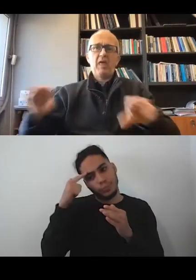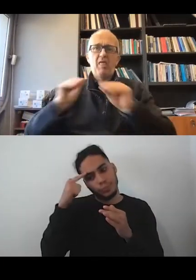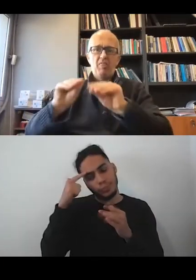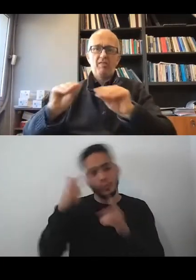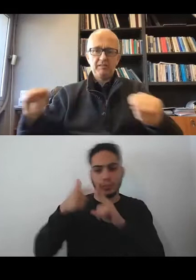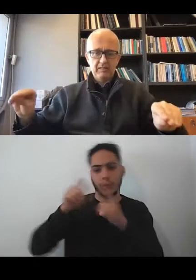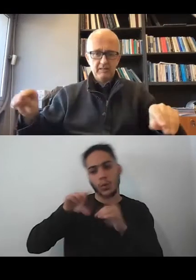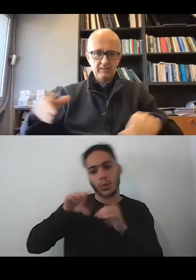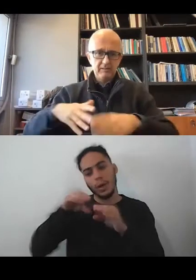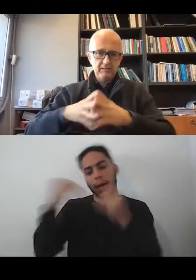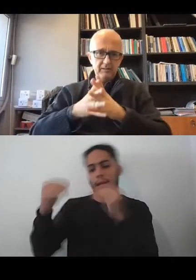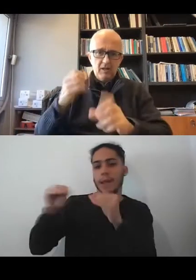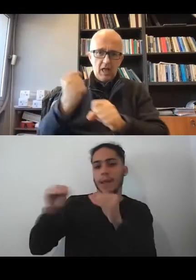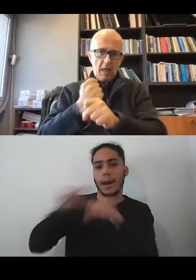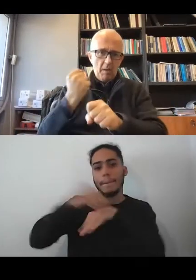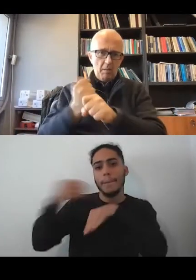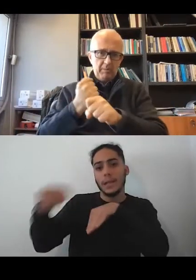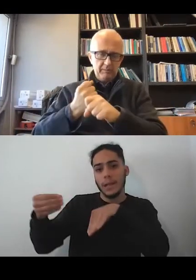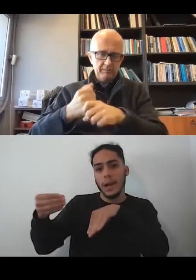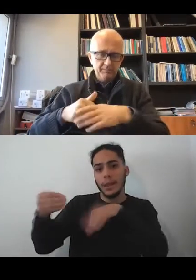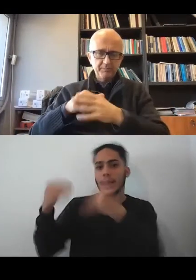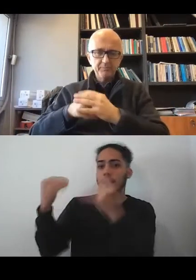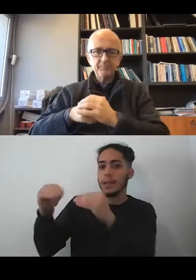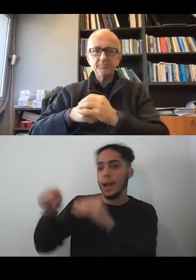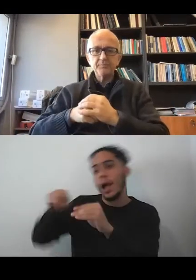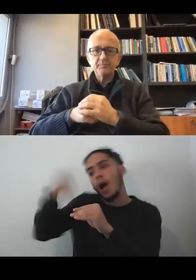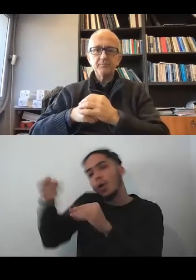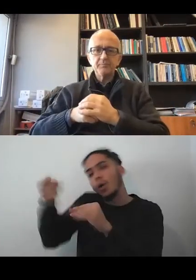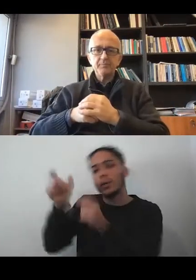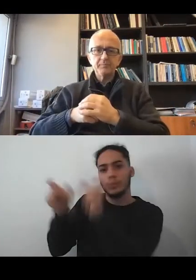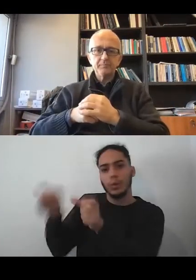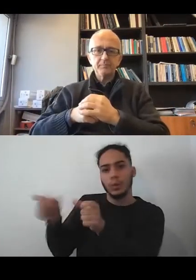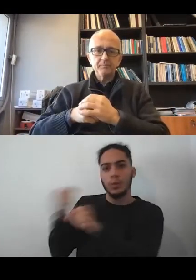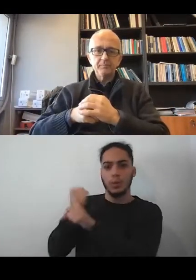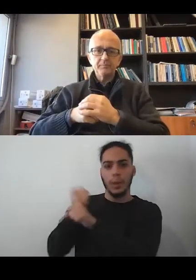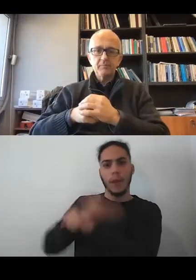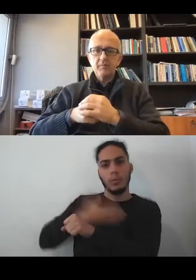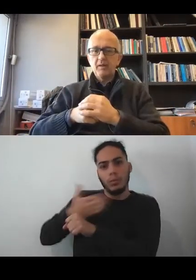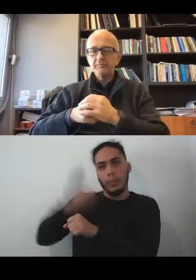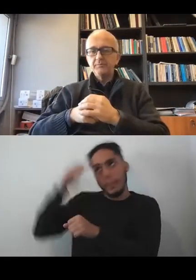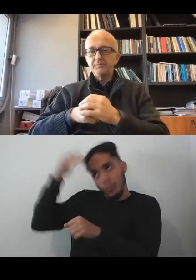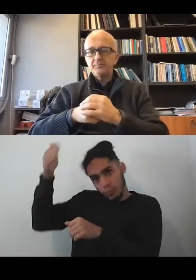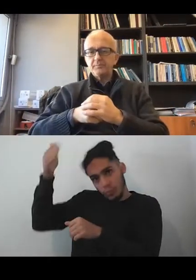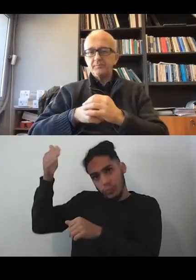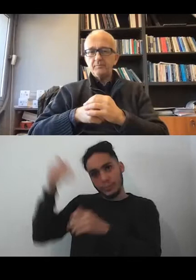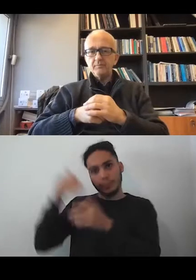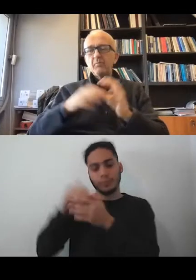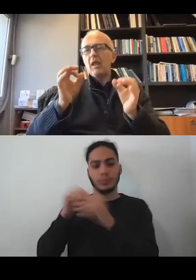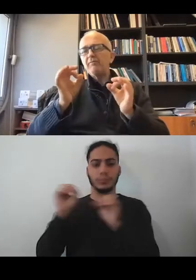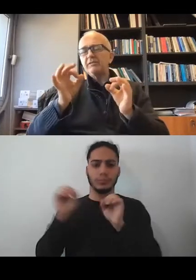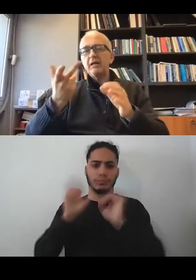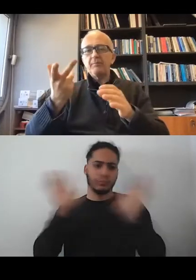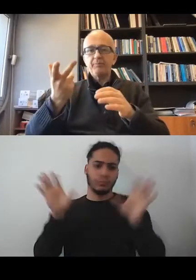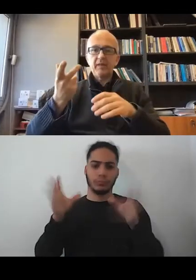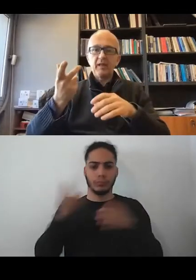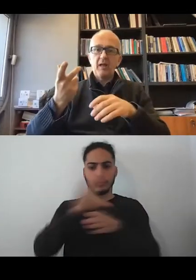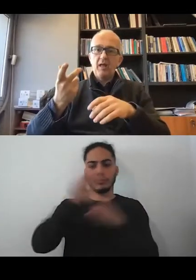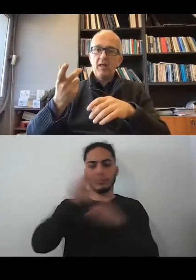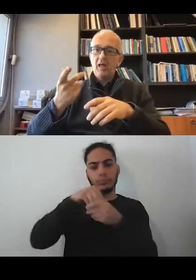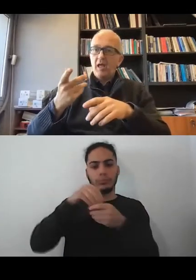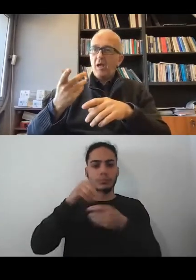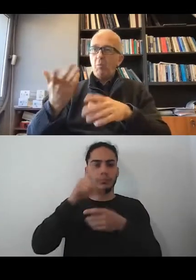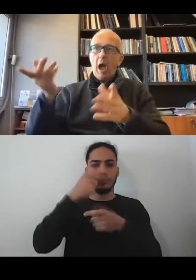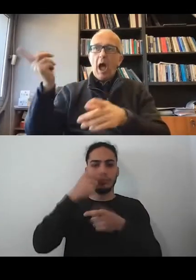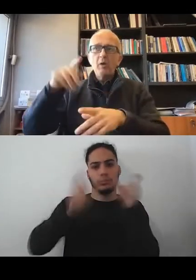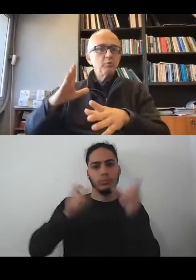their professional career. Of course, among the end users are